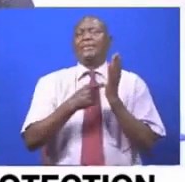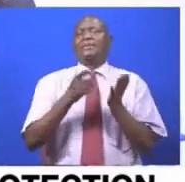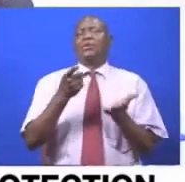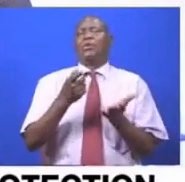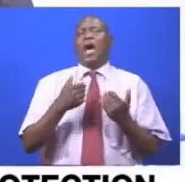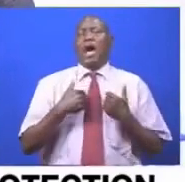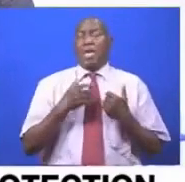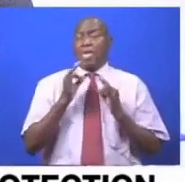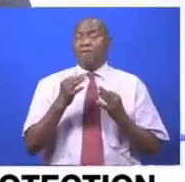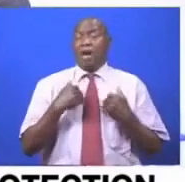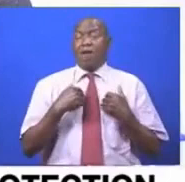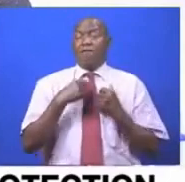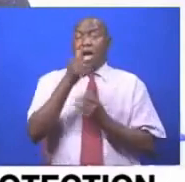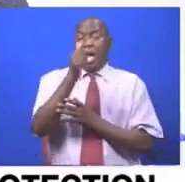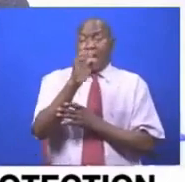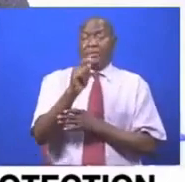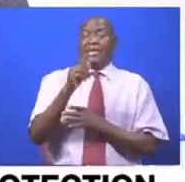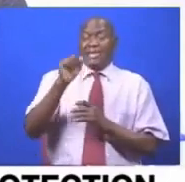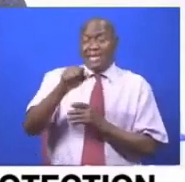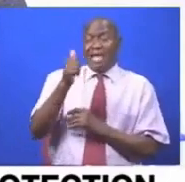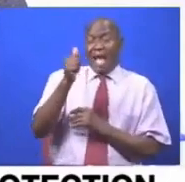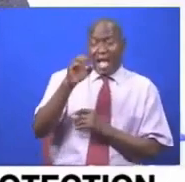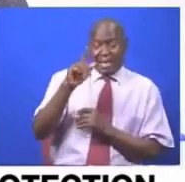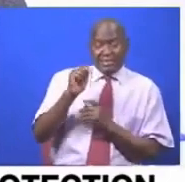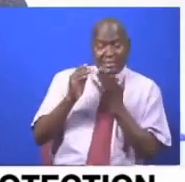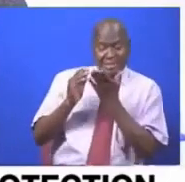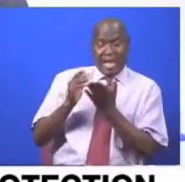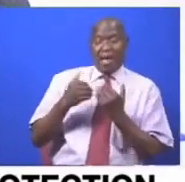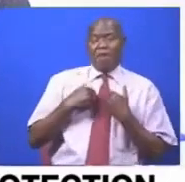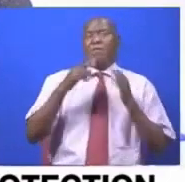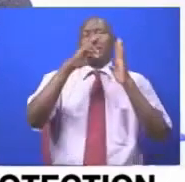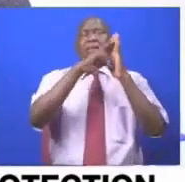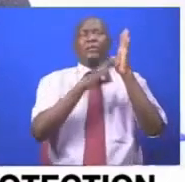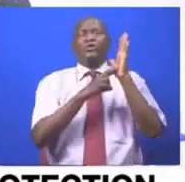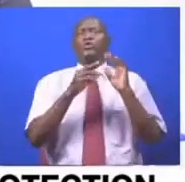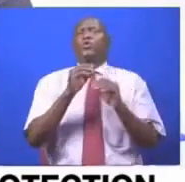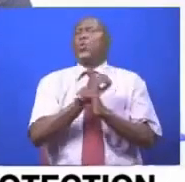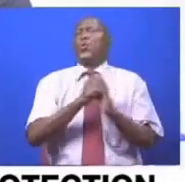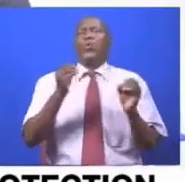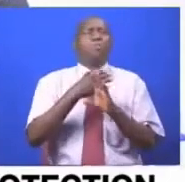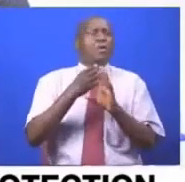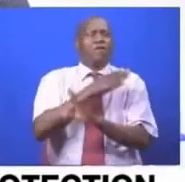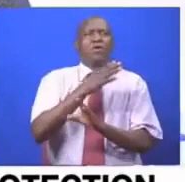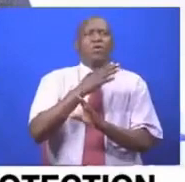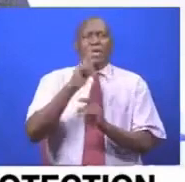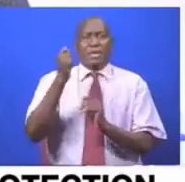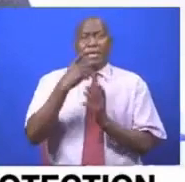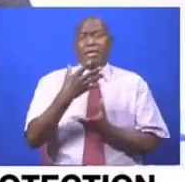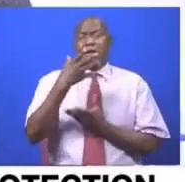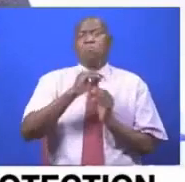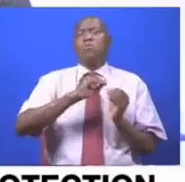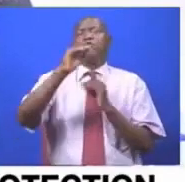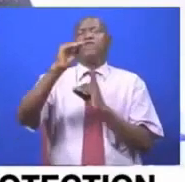have, yes, we have an act, but if we do not have the regulations before Kenya goes into an